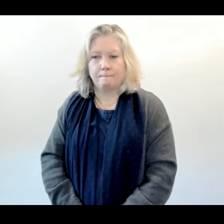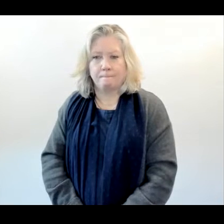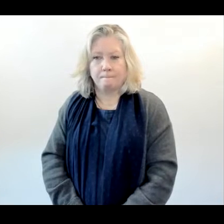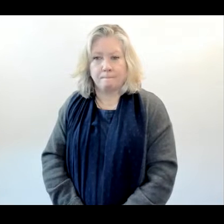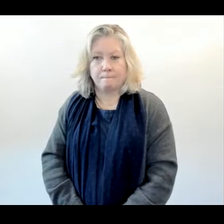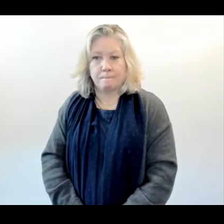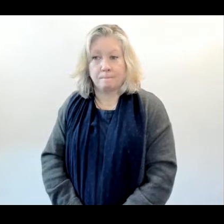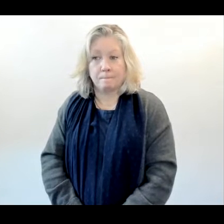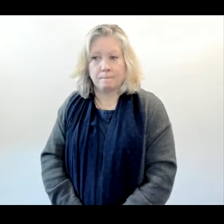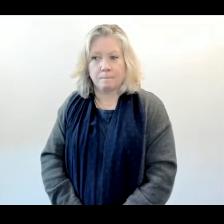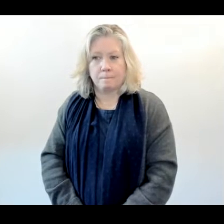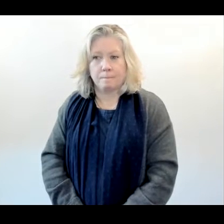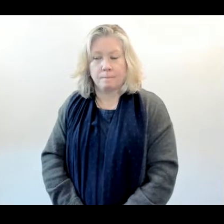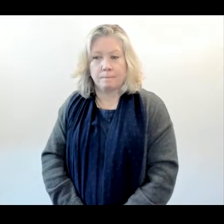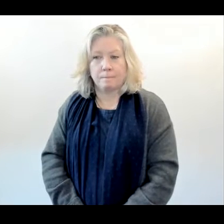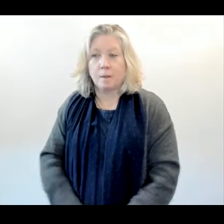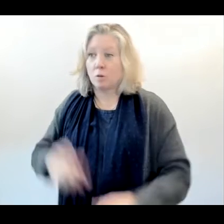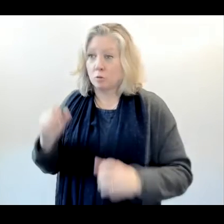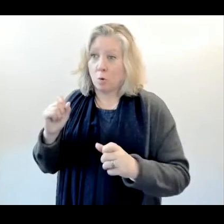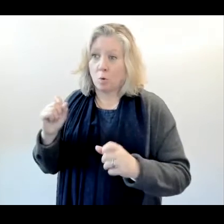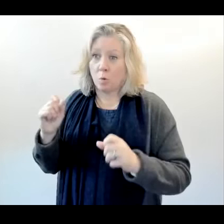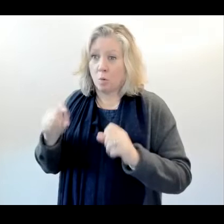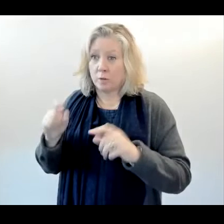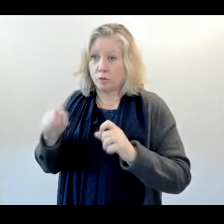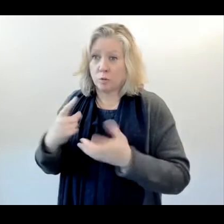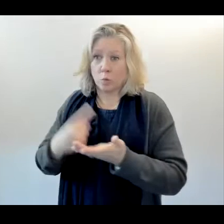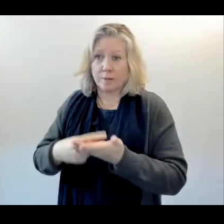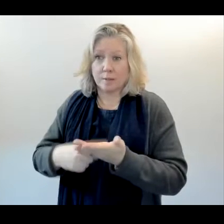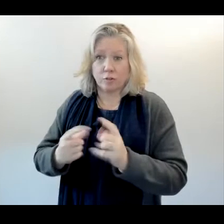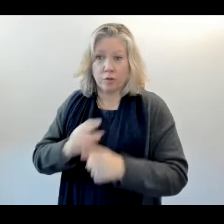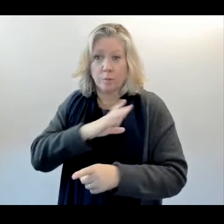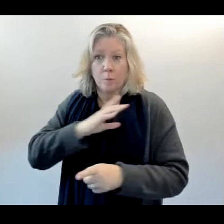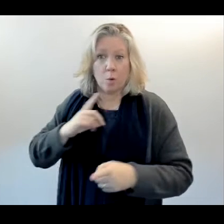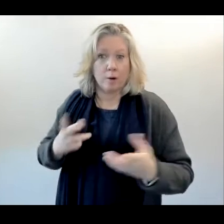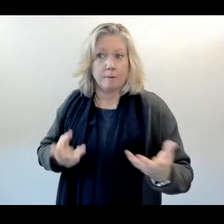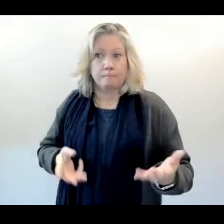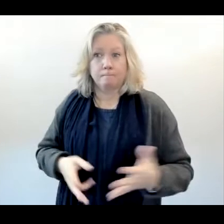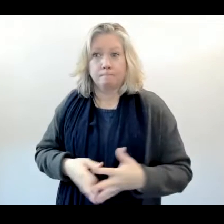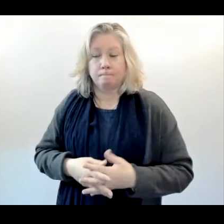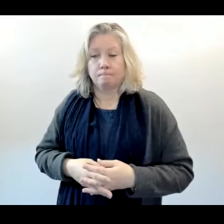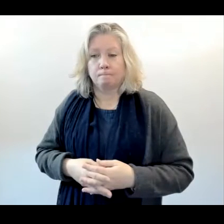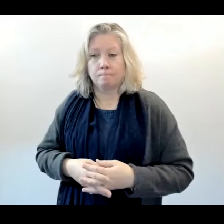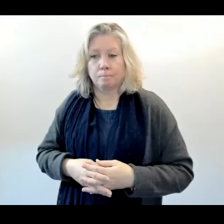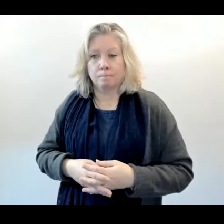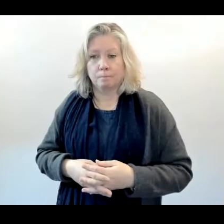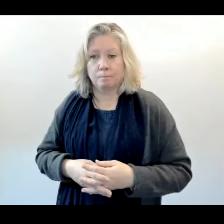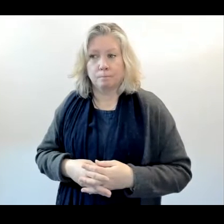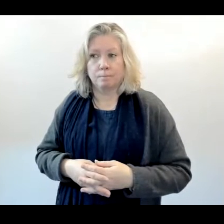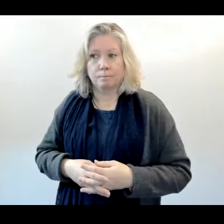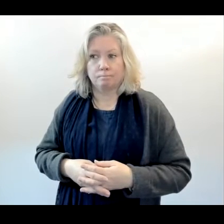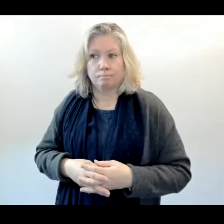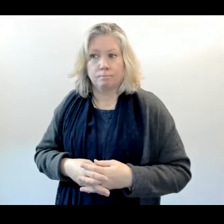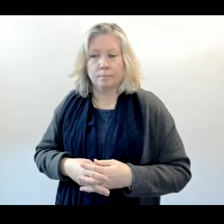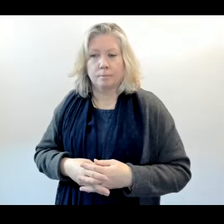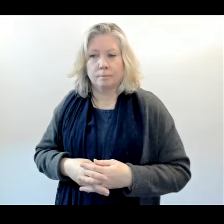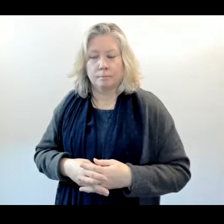Any questions from the board or discussion we want to have on that or any of the other items on the disclosure agenda?